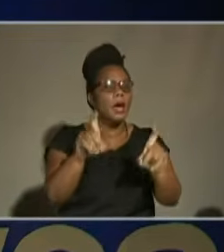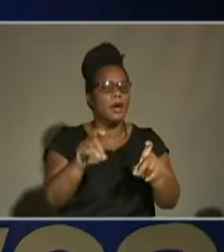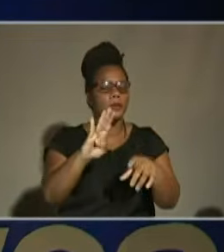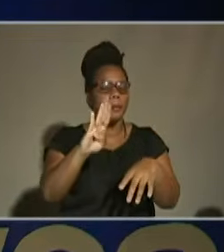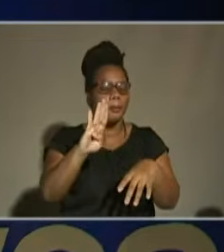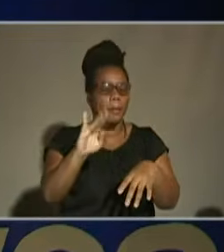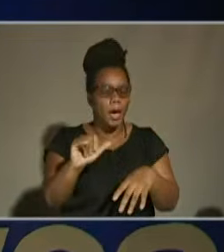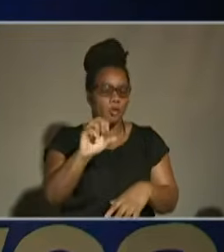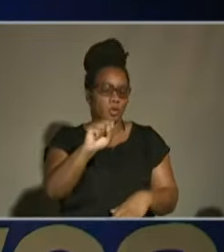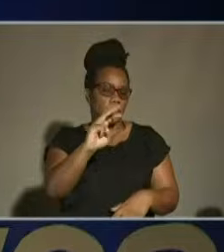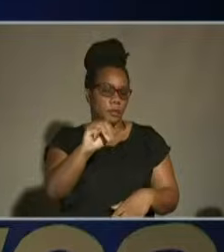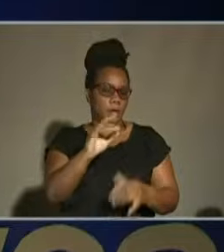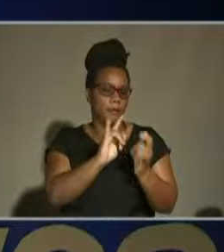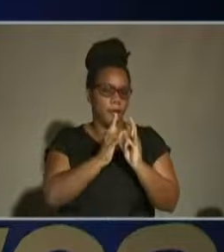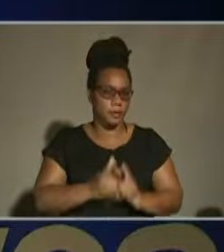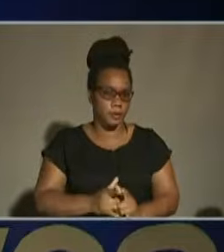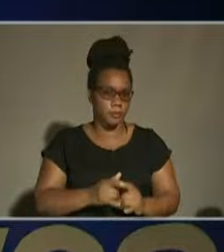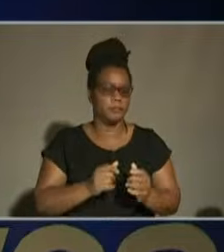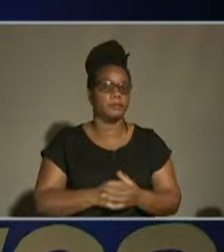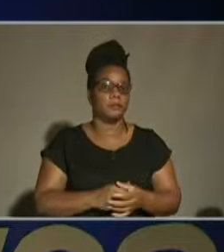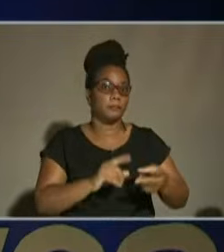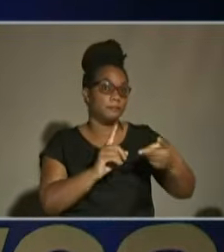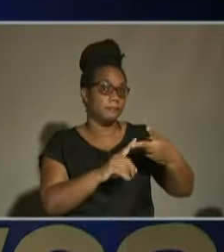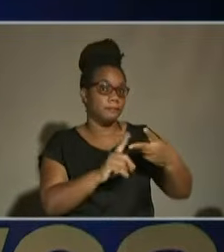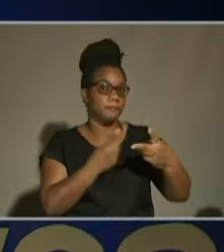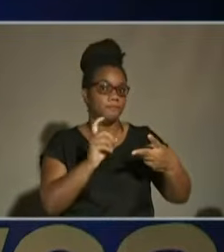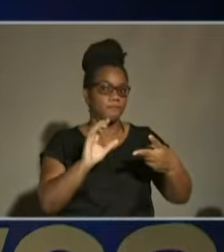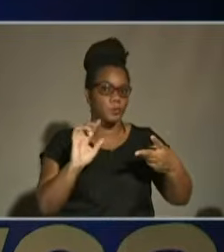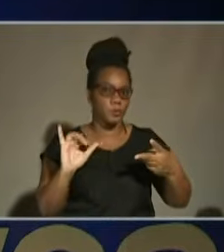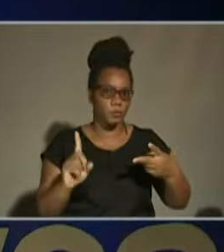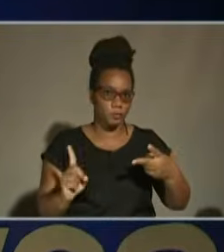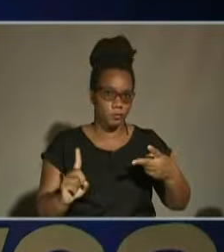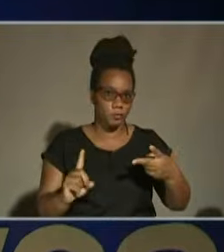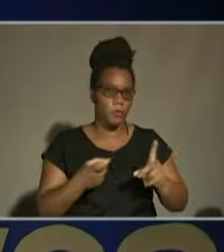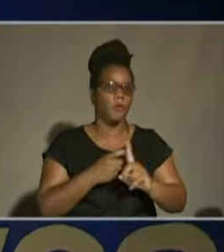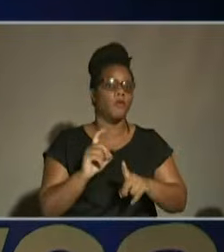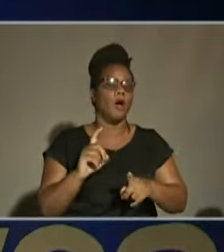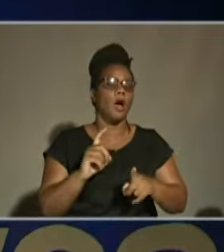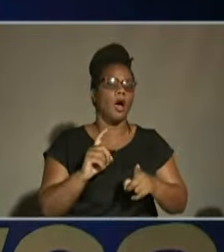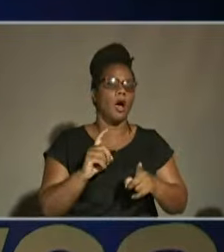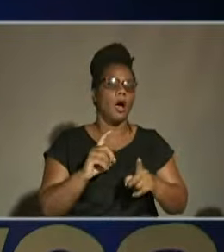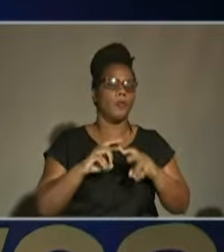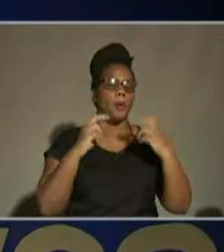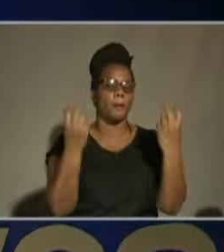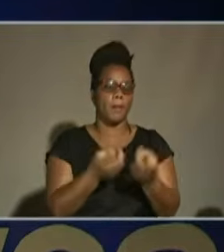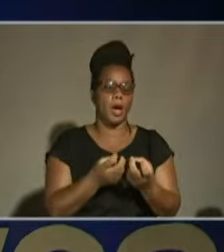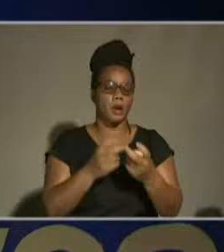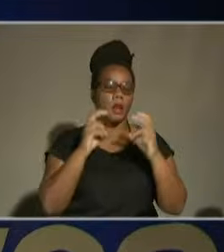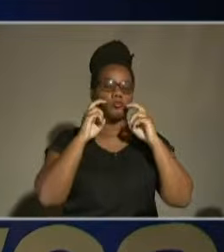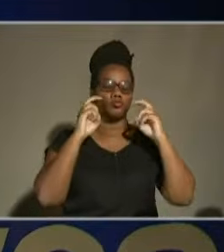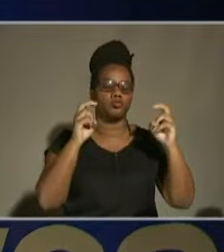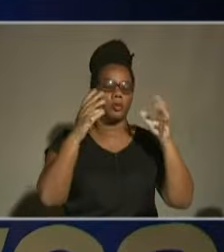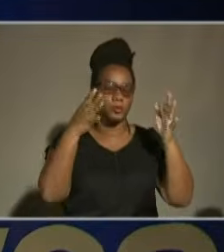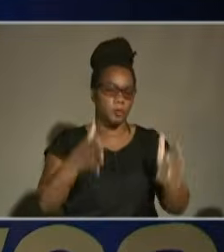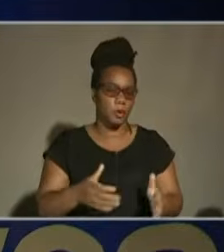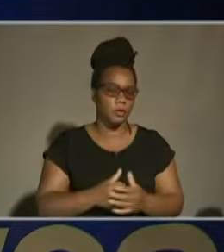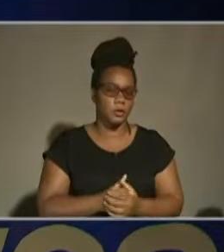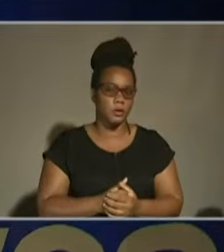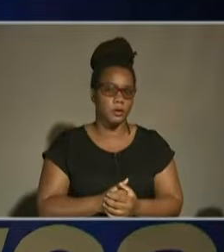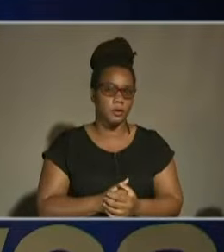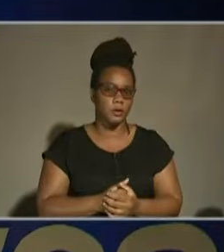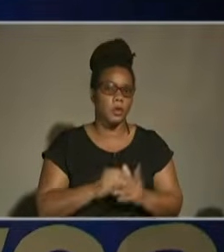our social media editor. The second source of questions is from our panel of journalists. Questions are